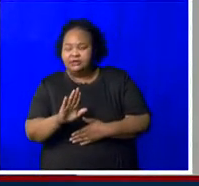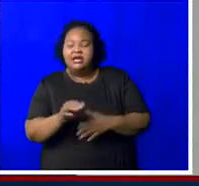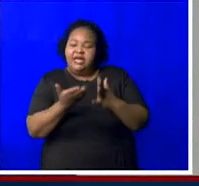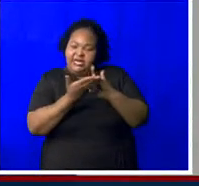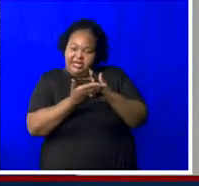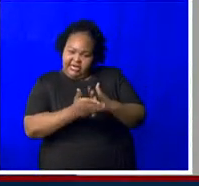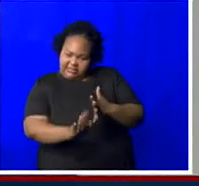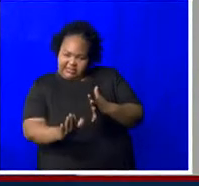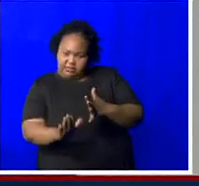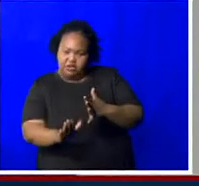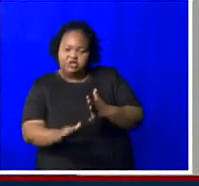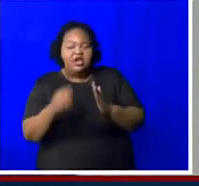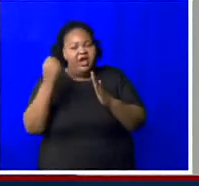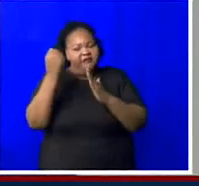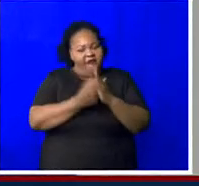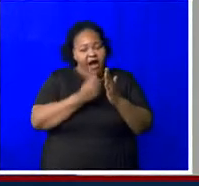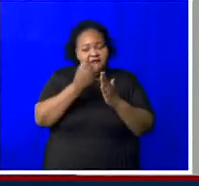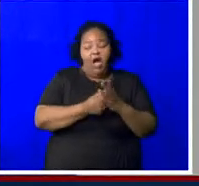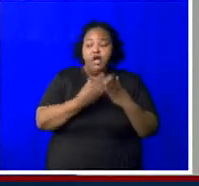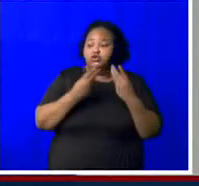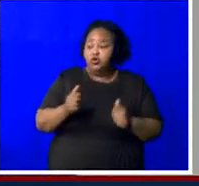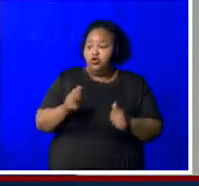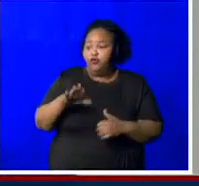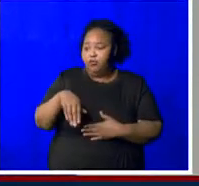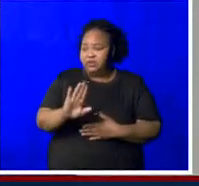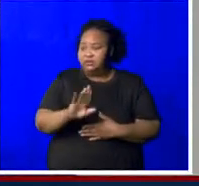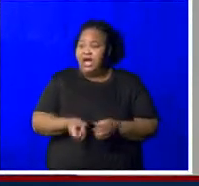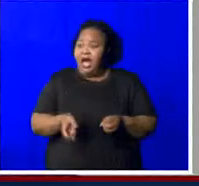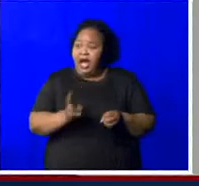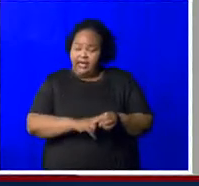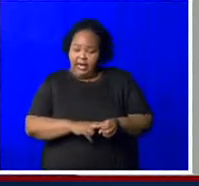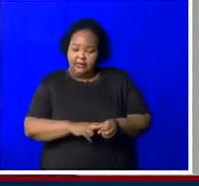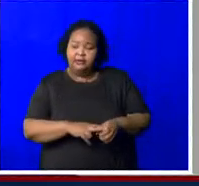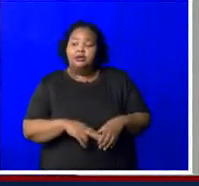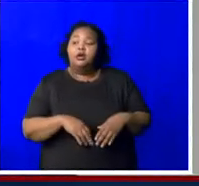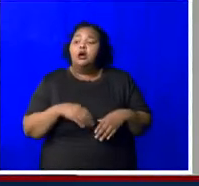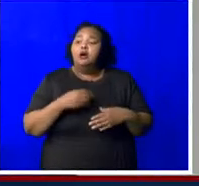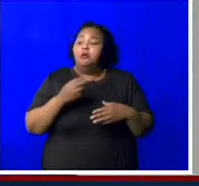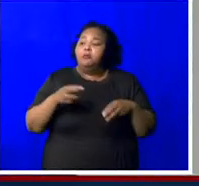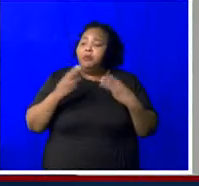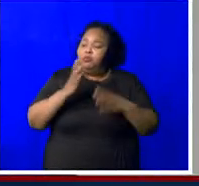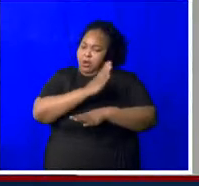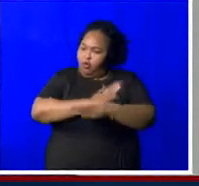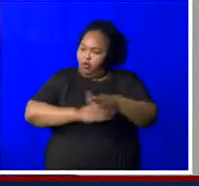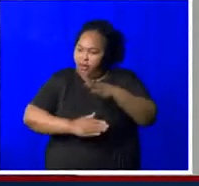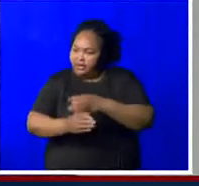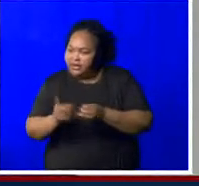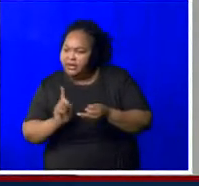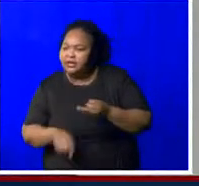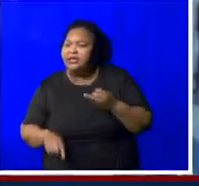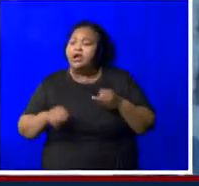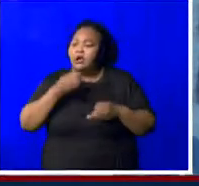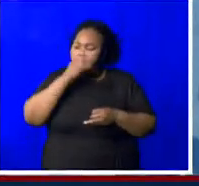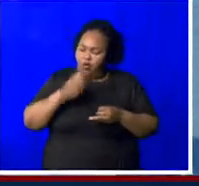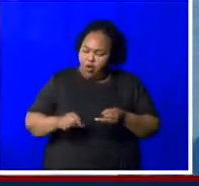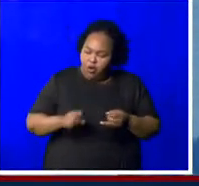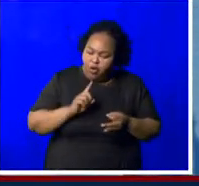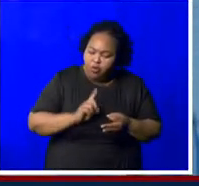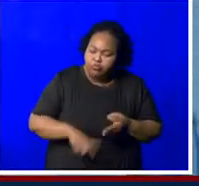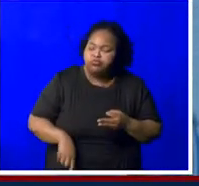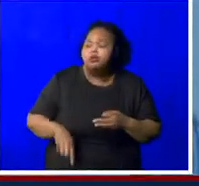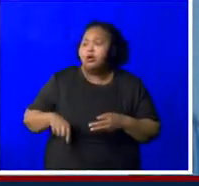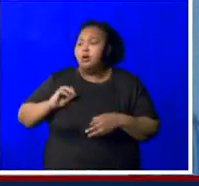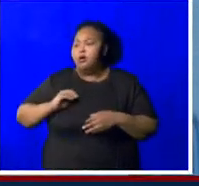discrimination and integrate the needs of vulnerable groups into health programs at all levels.